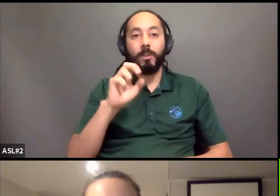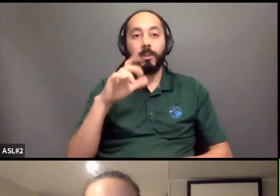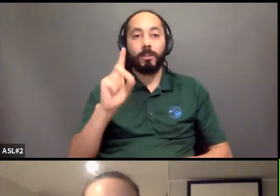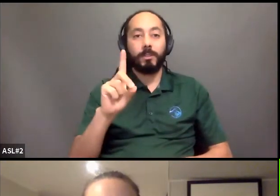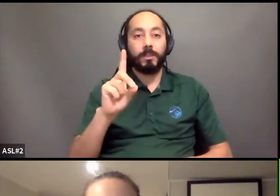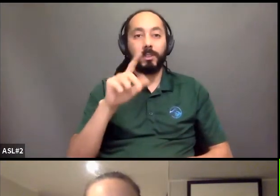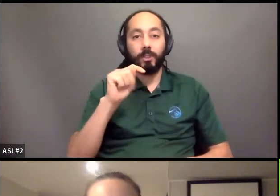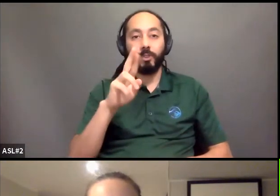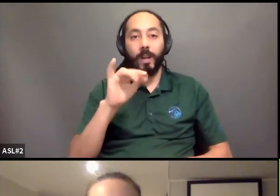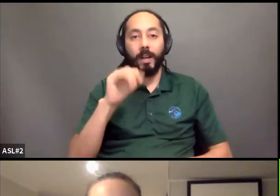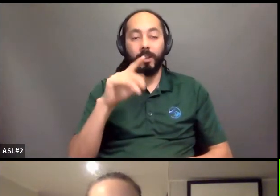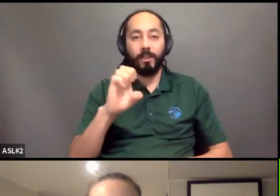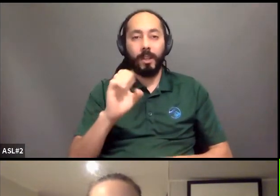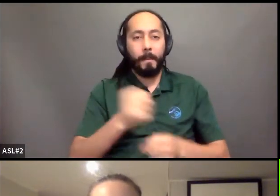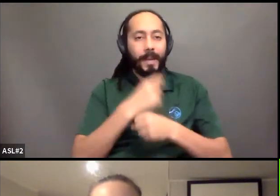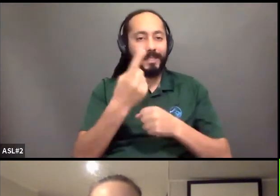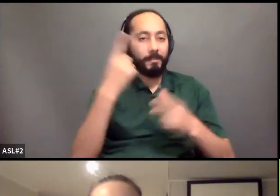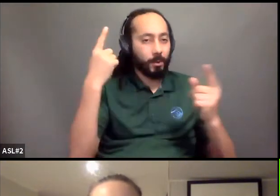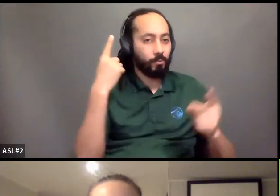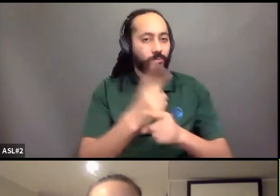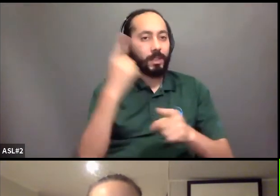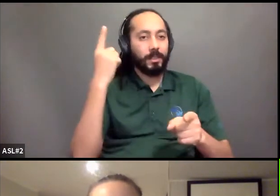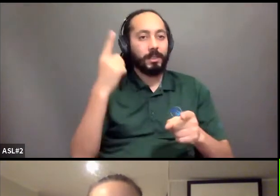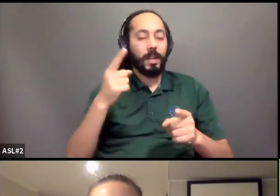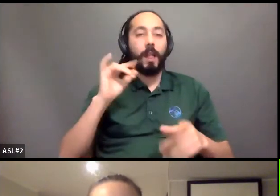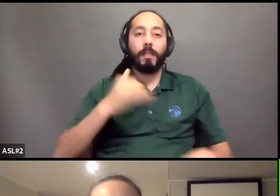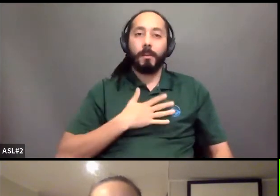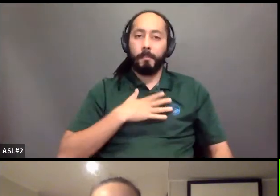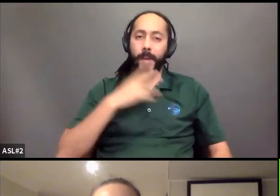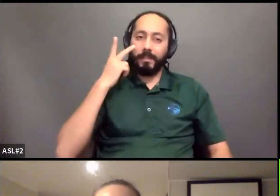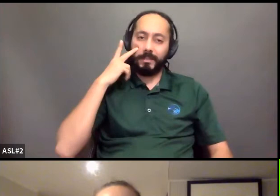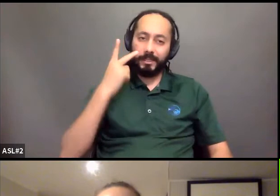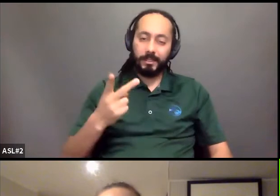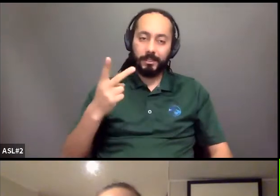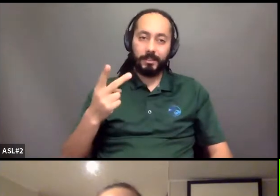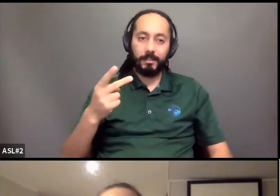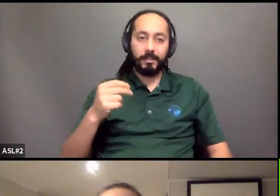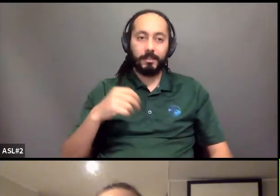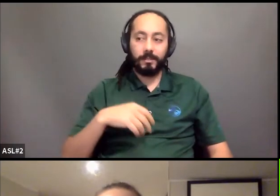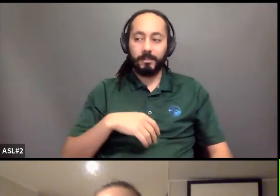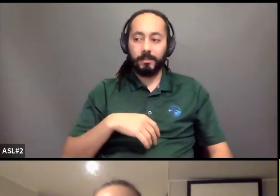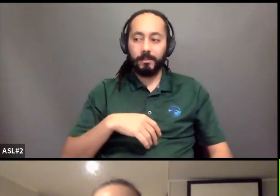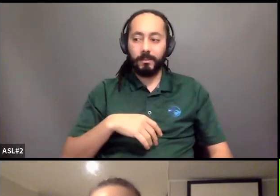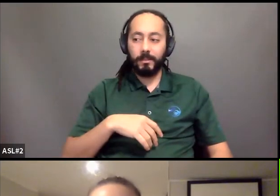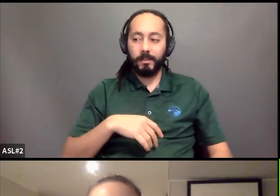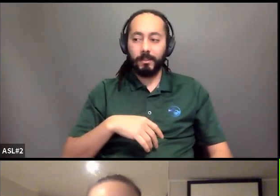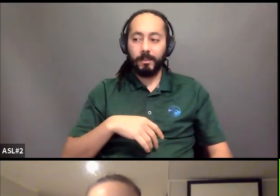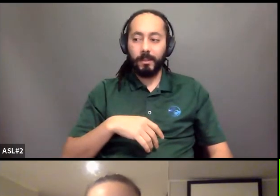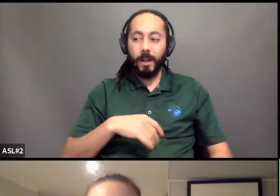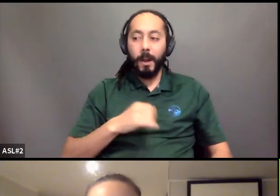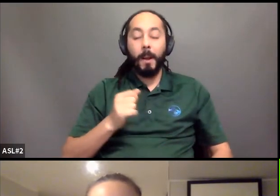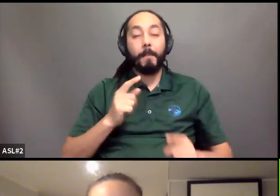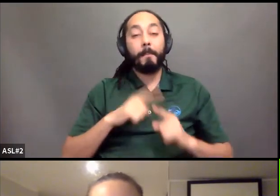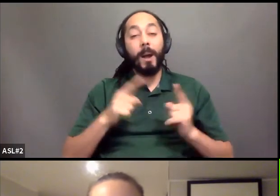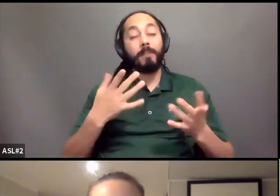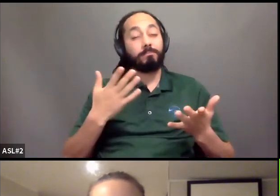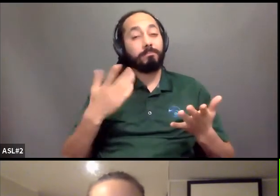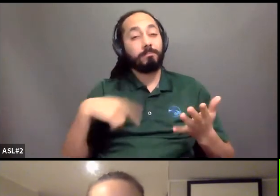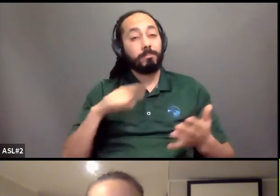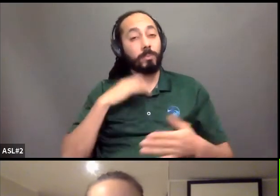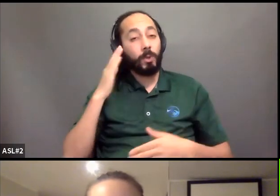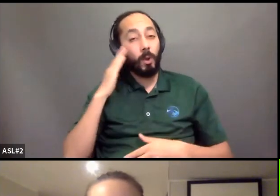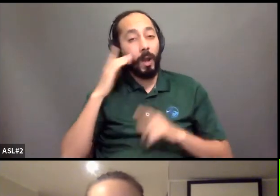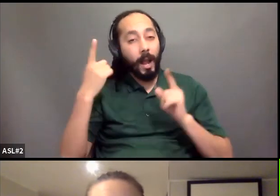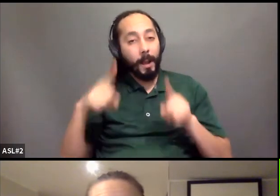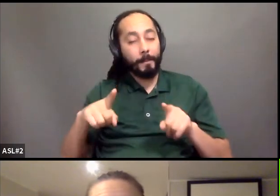know? And you know, that's what I see. Is I see this, and on one hand, you know, we all know what's going to happen is some big guys are going to do